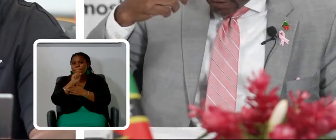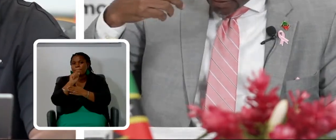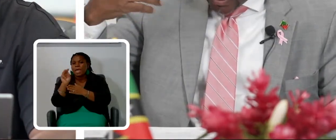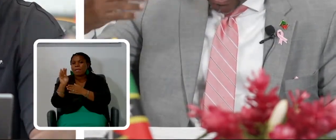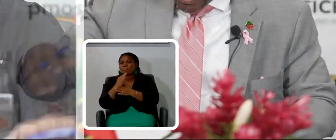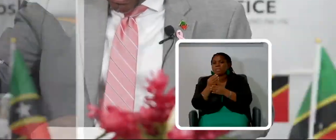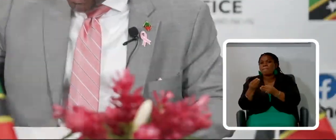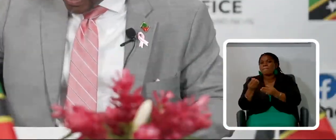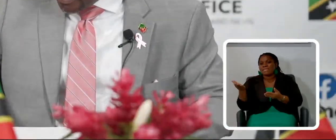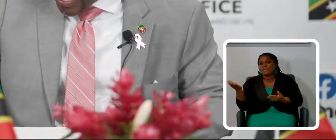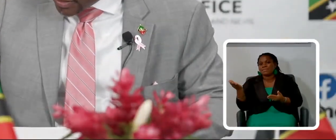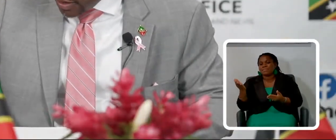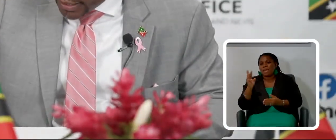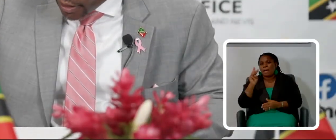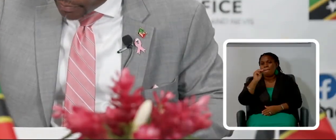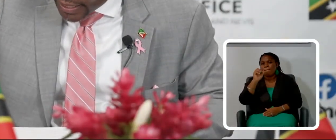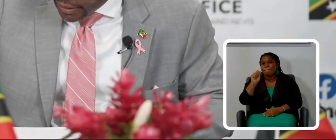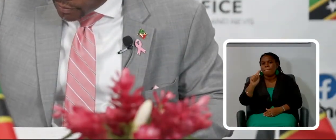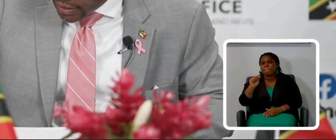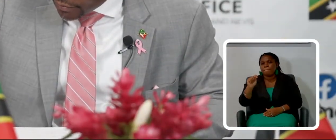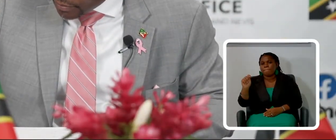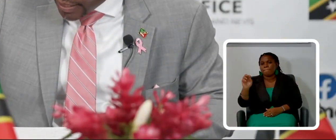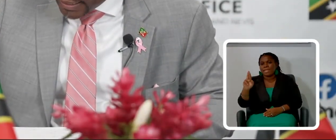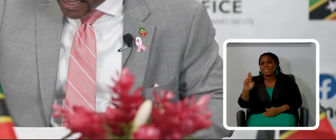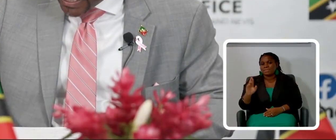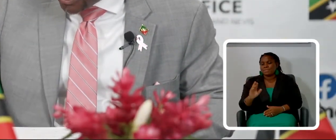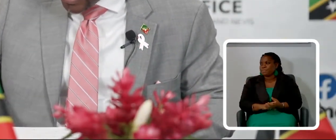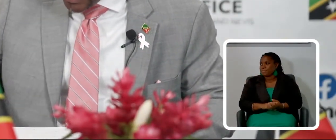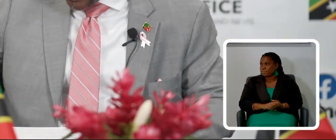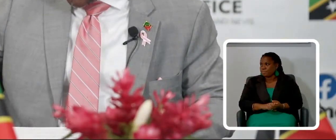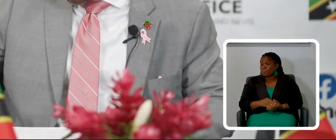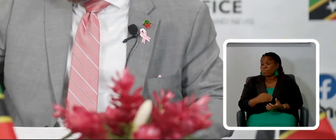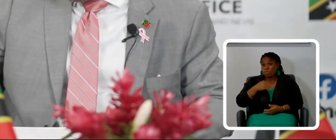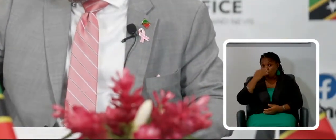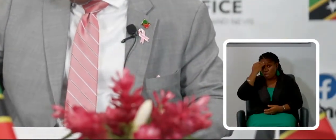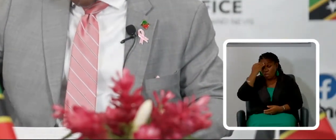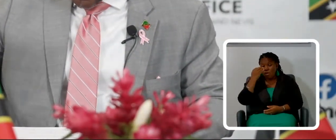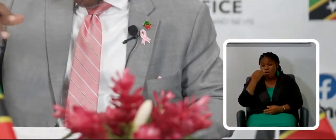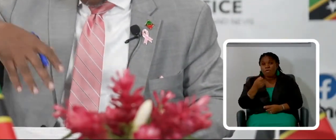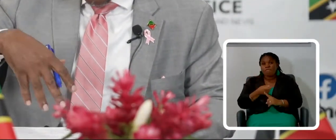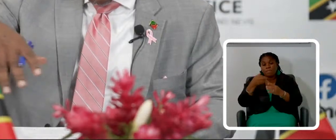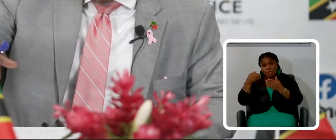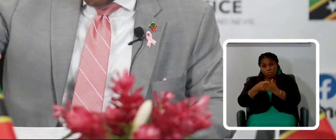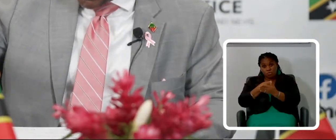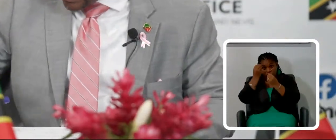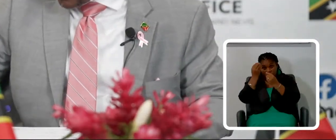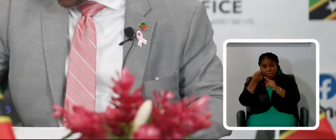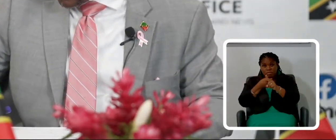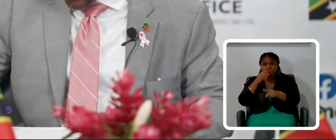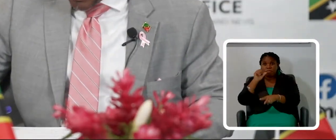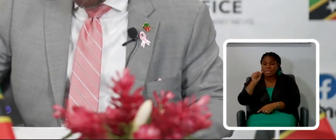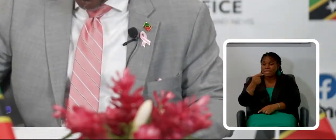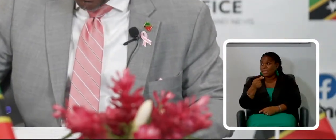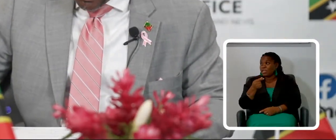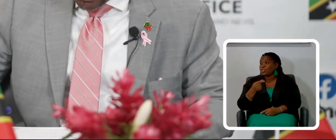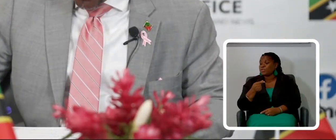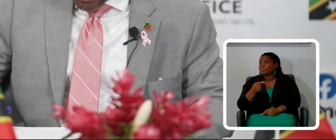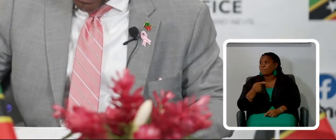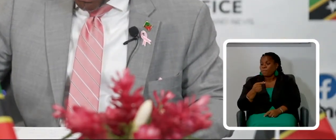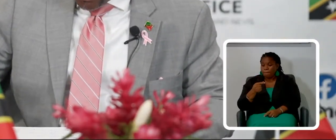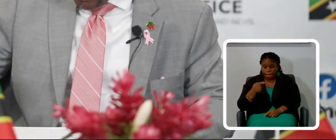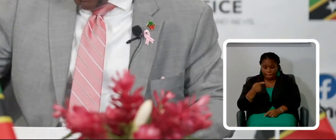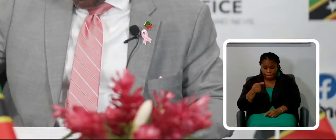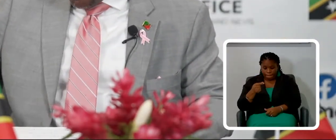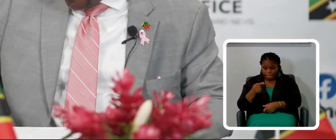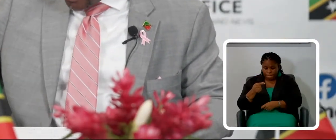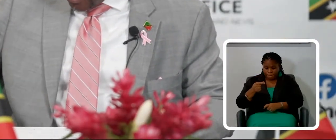know that based on the update that I was given by the AG, that is supposed to be heard in these assizes, okay? And so